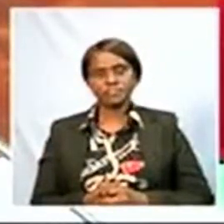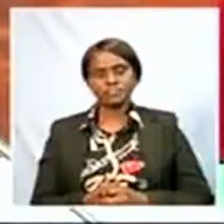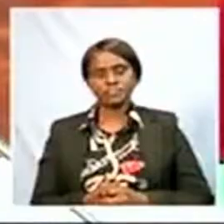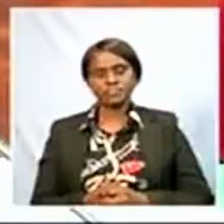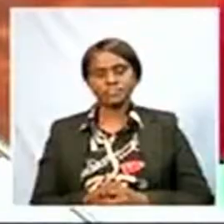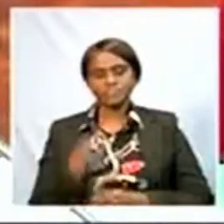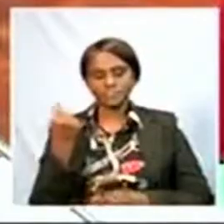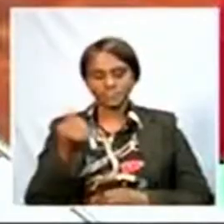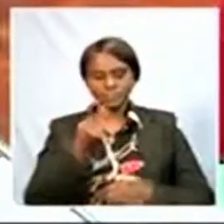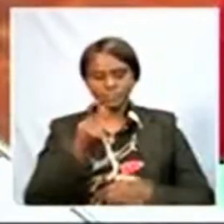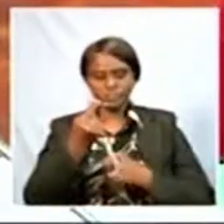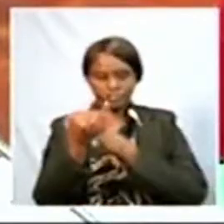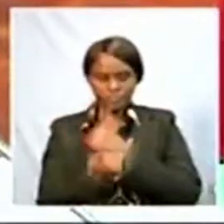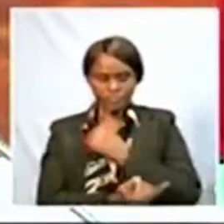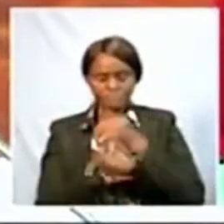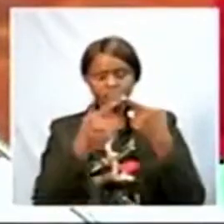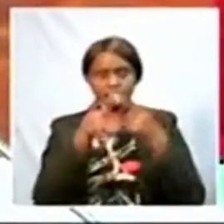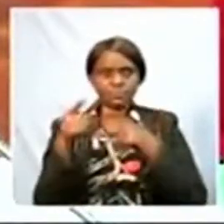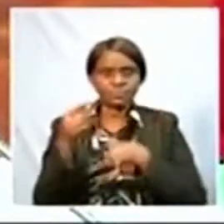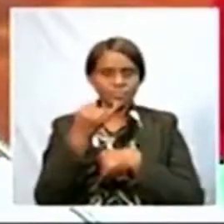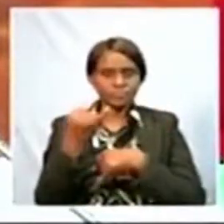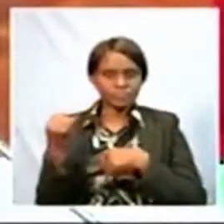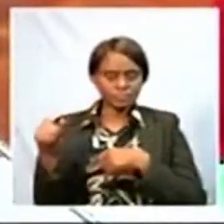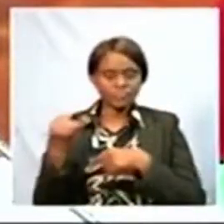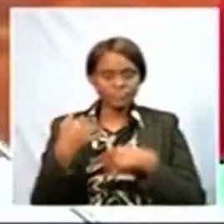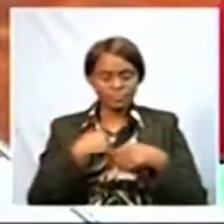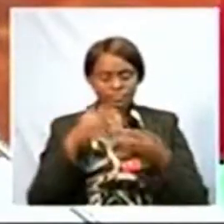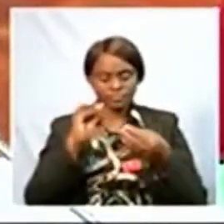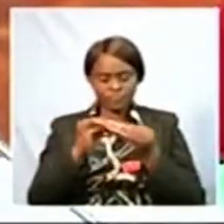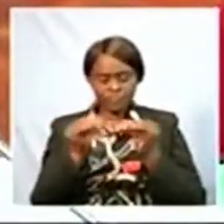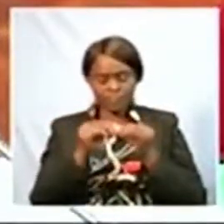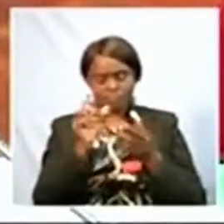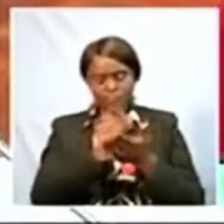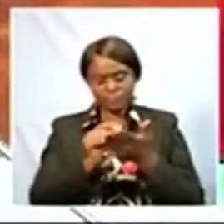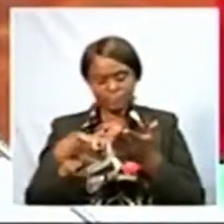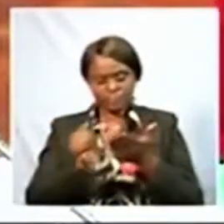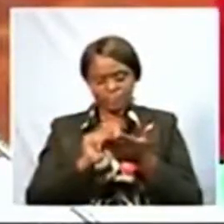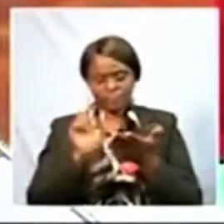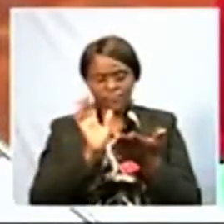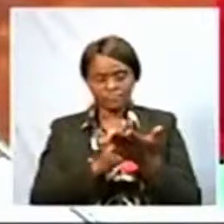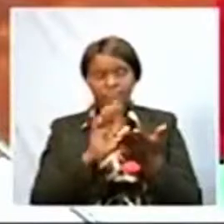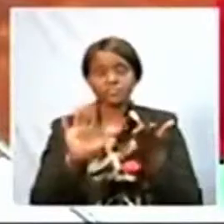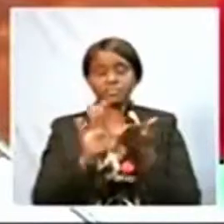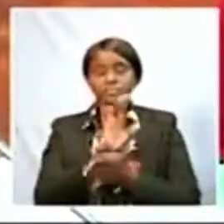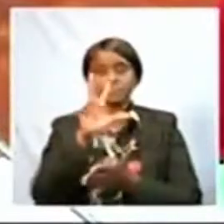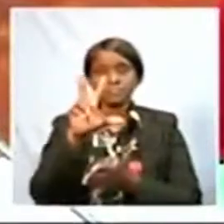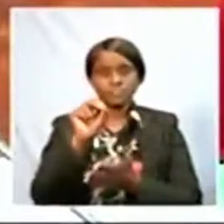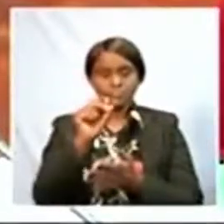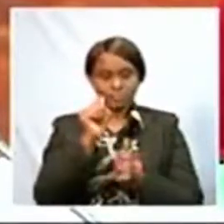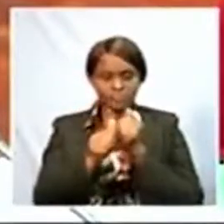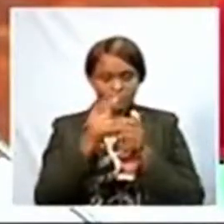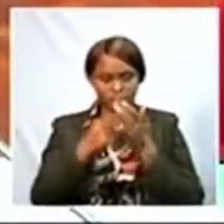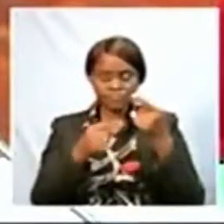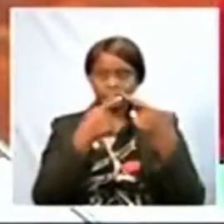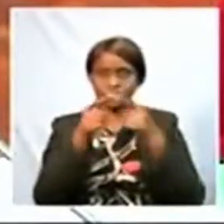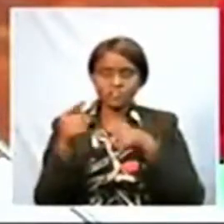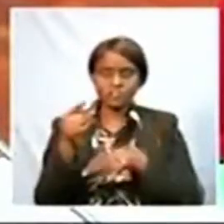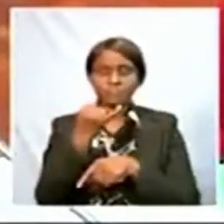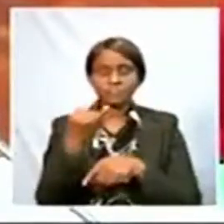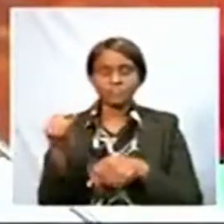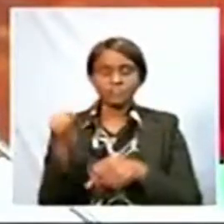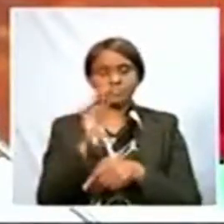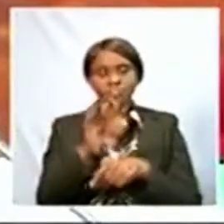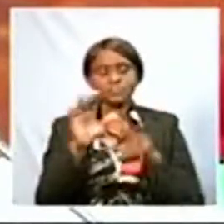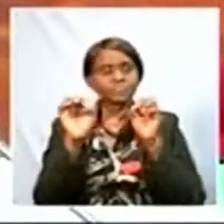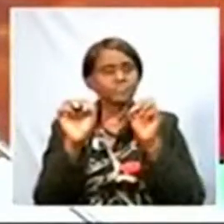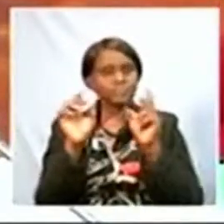Basically introducing the cross-cutting issues. There's appendices written there on page 30, but it's supposed to be cross-cutting issues.